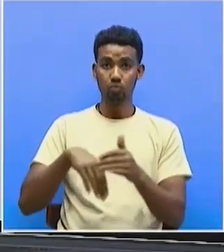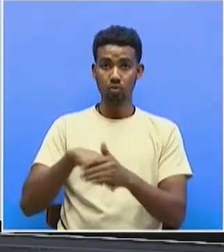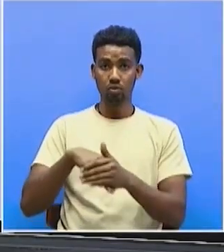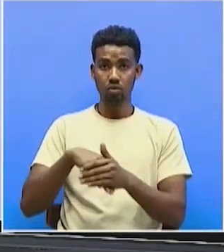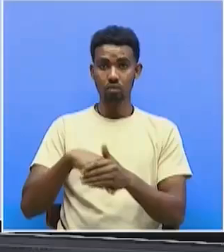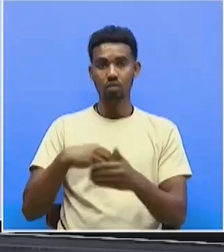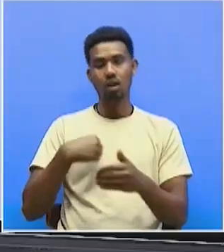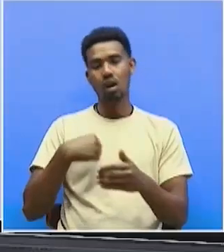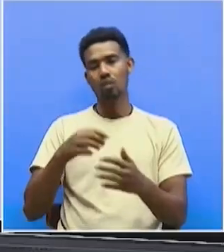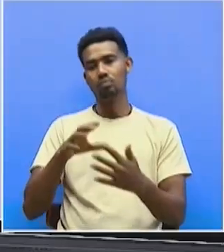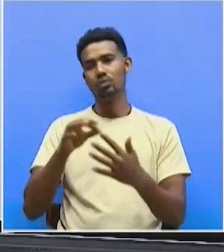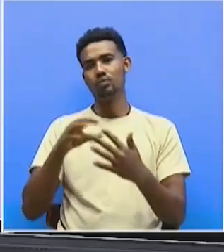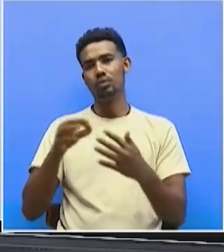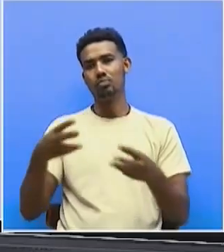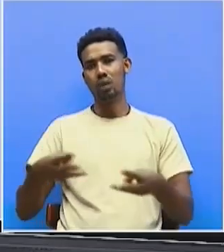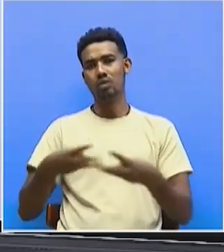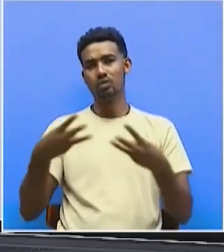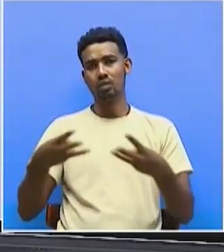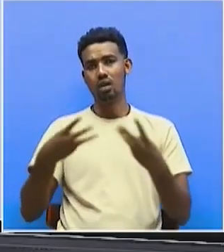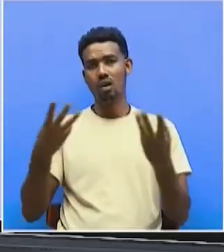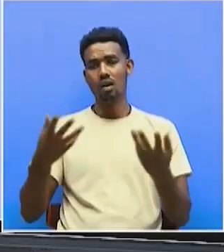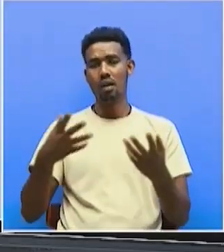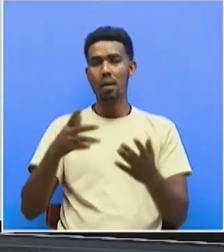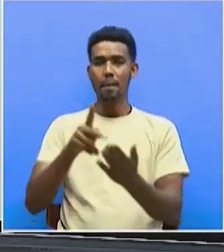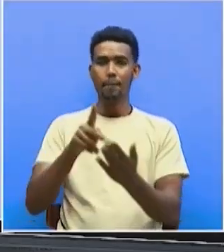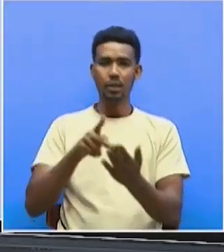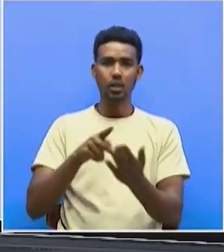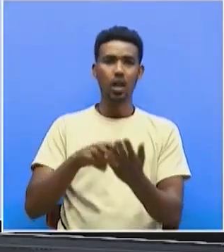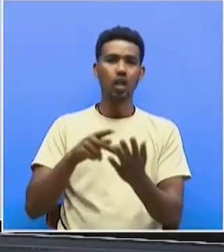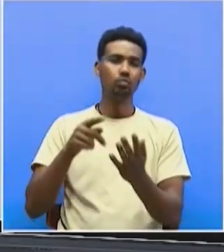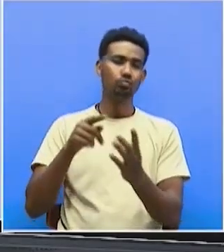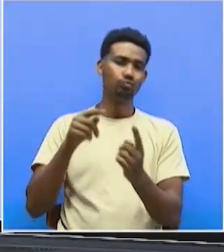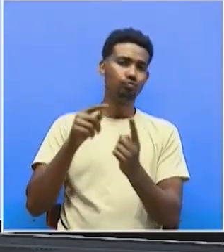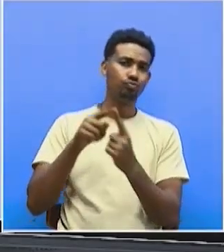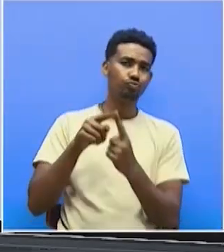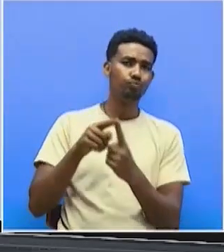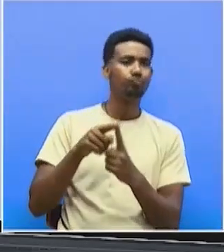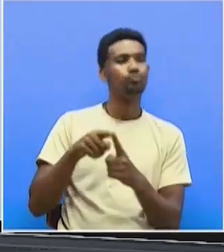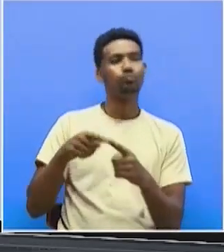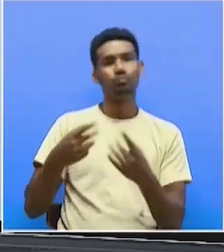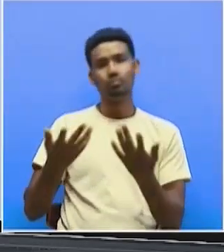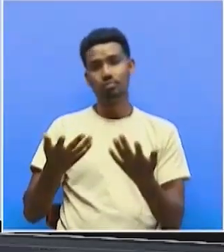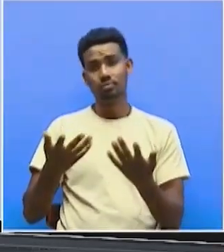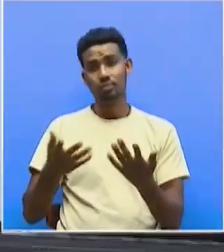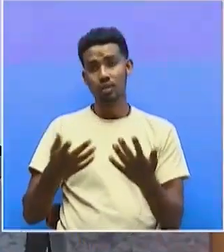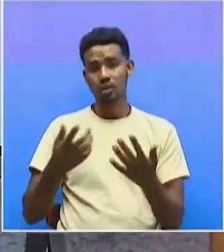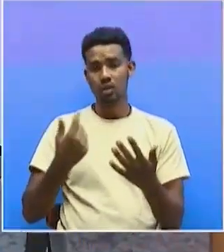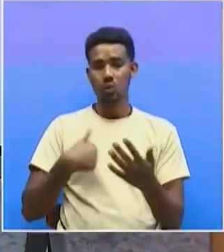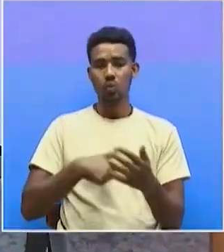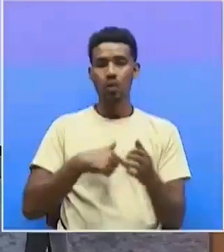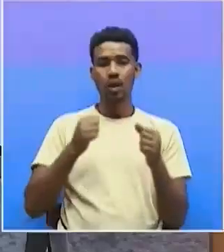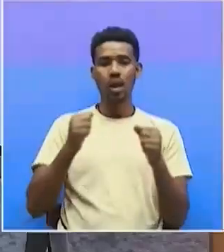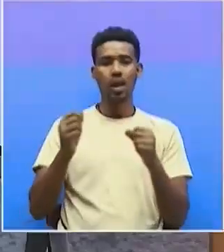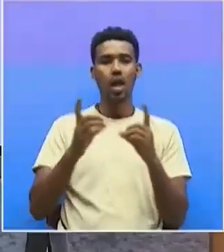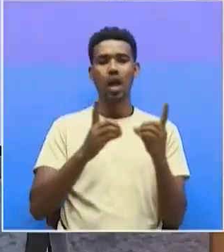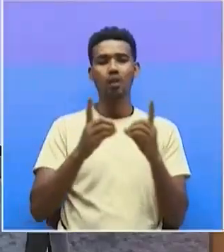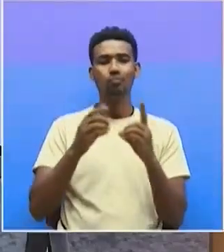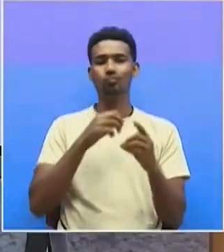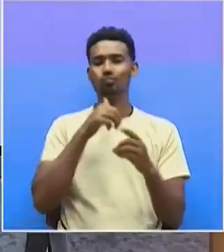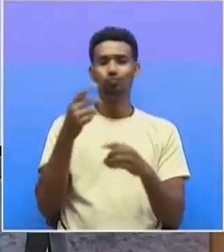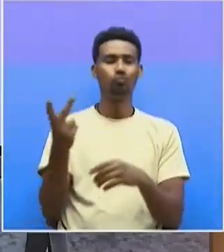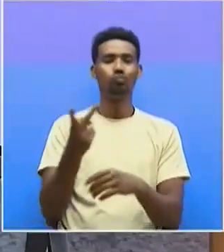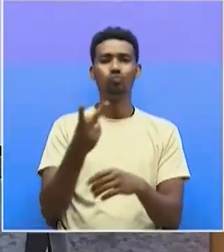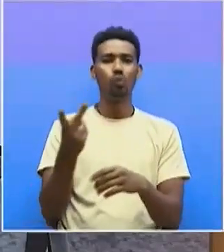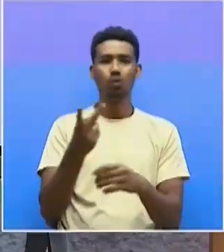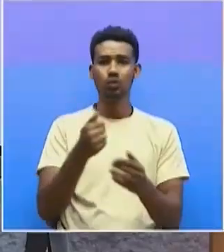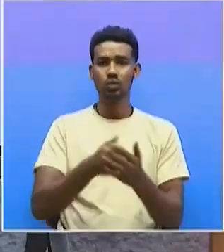prefer pasta to pasta, pizza to pasta. And also you can say, I don't prefer both.